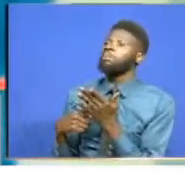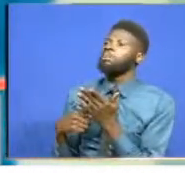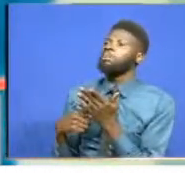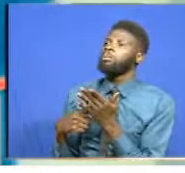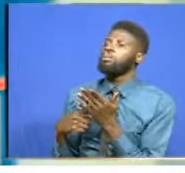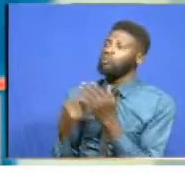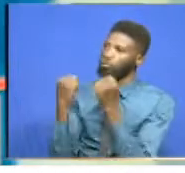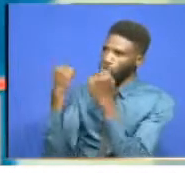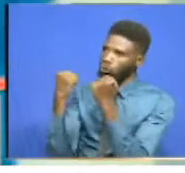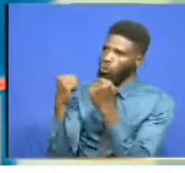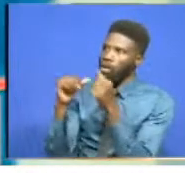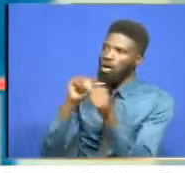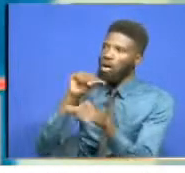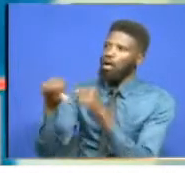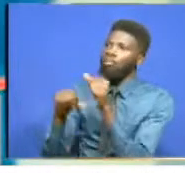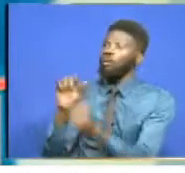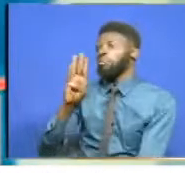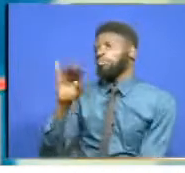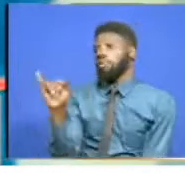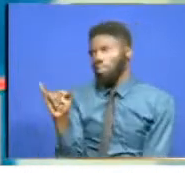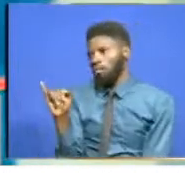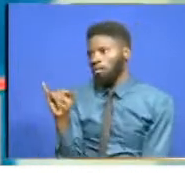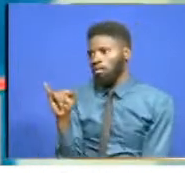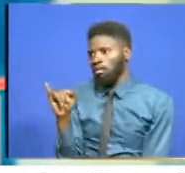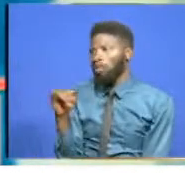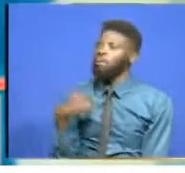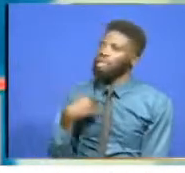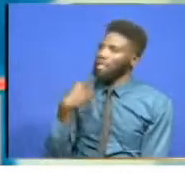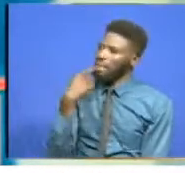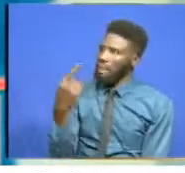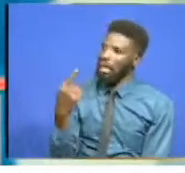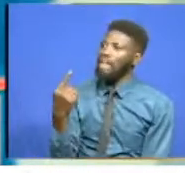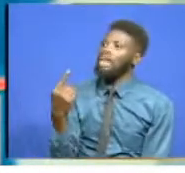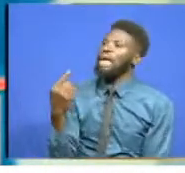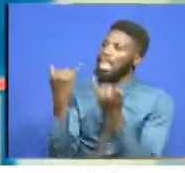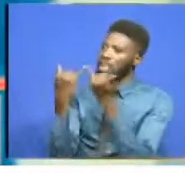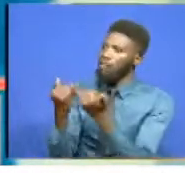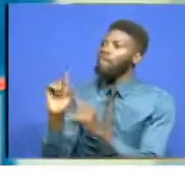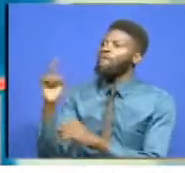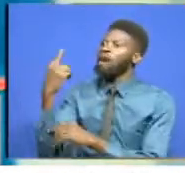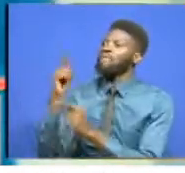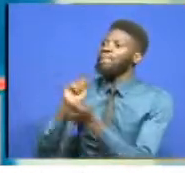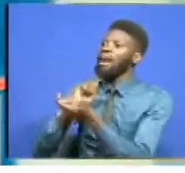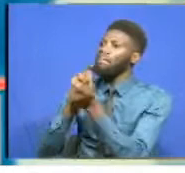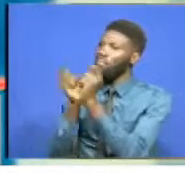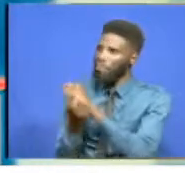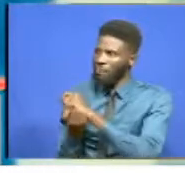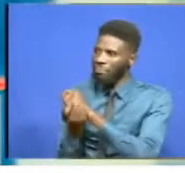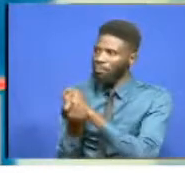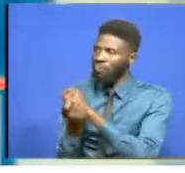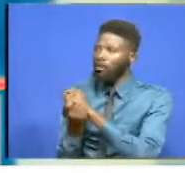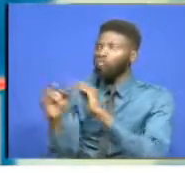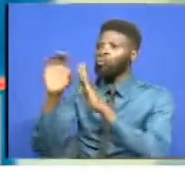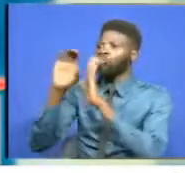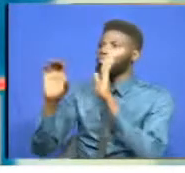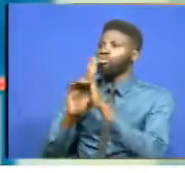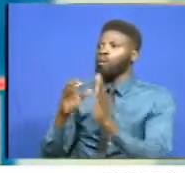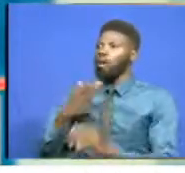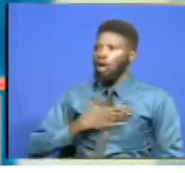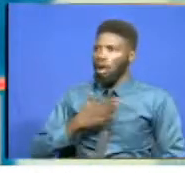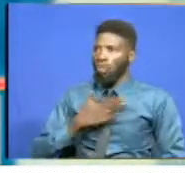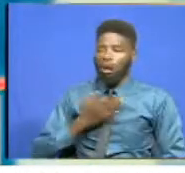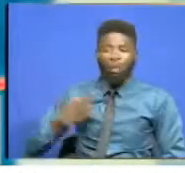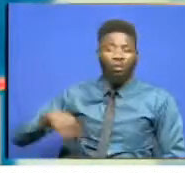proposal. And I say, since this is the first amendment of our constitution, we may not get it